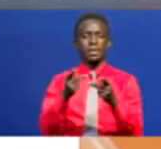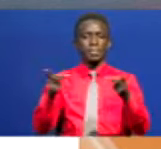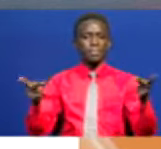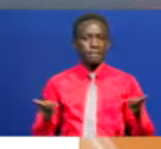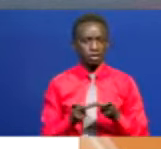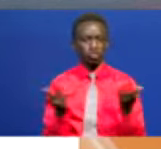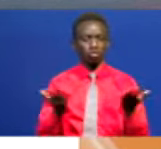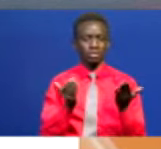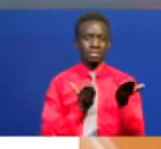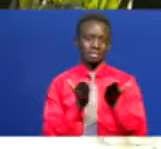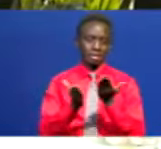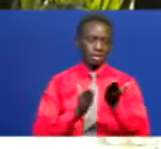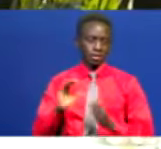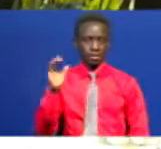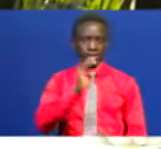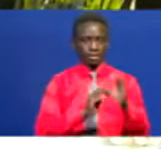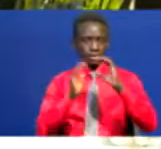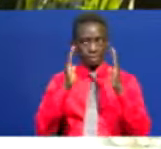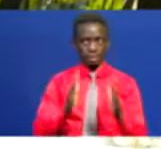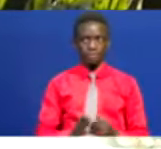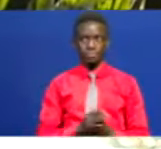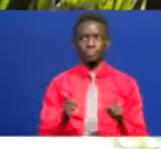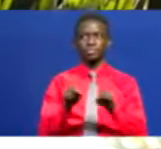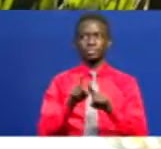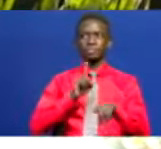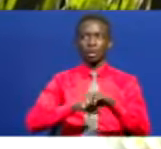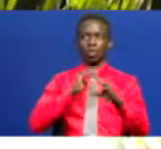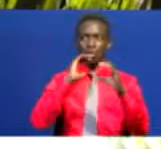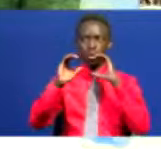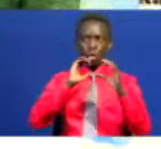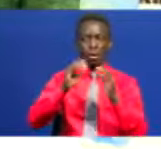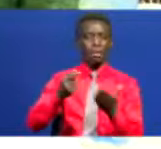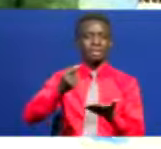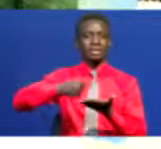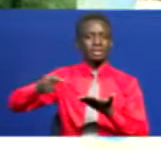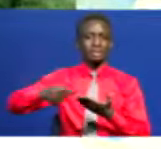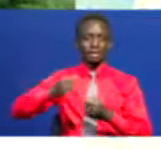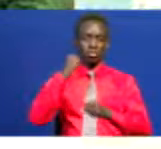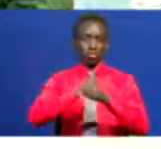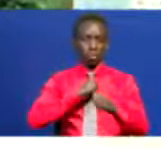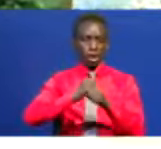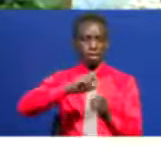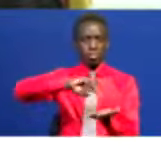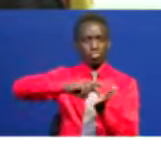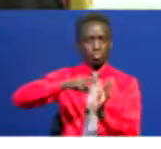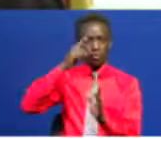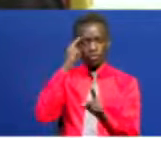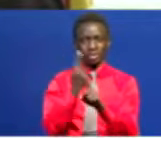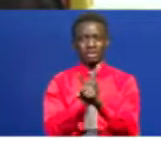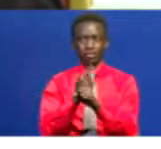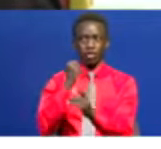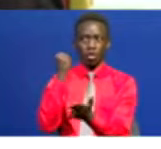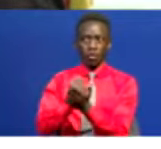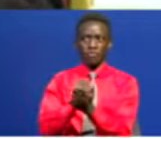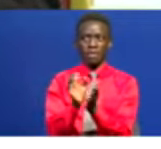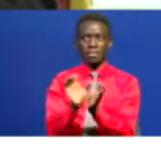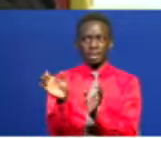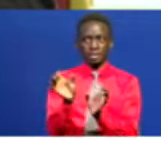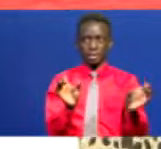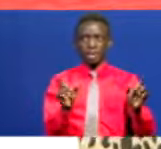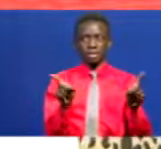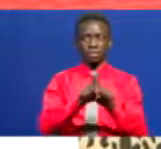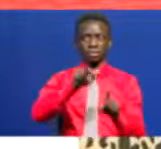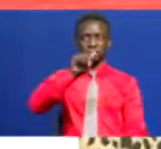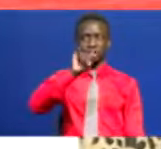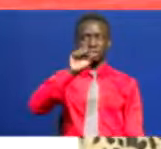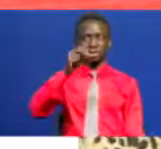citizens. Speaking during an event of signing of performance contracts for departments under her ministry, Aisha said the signing